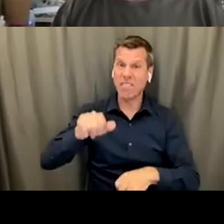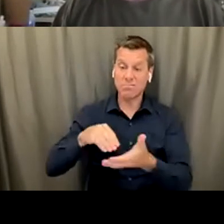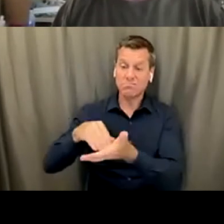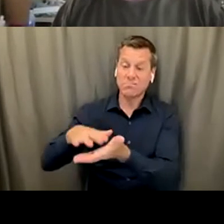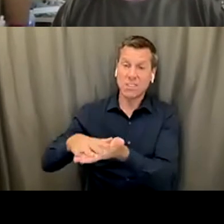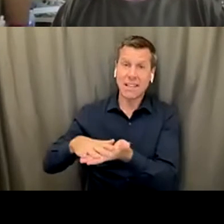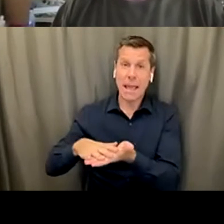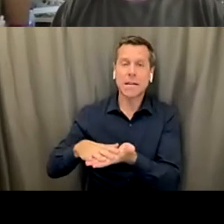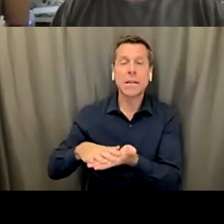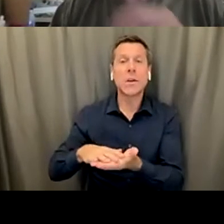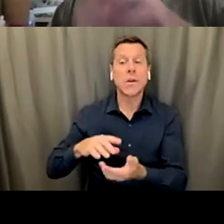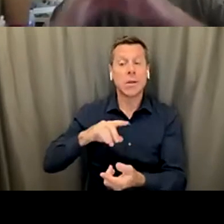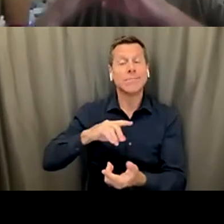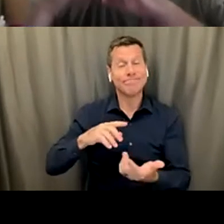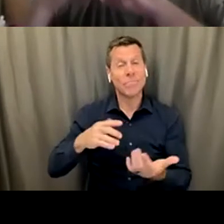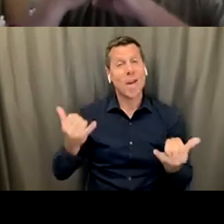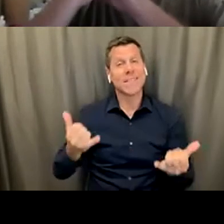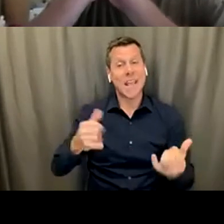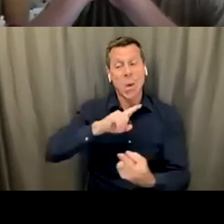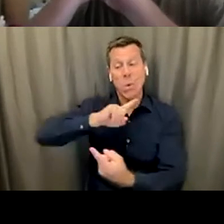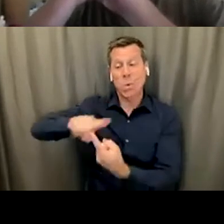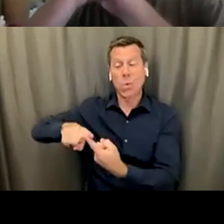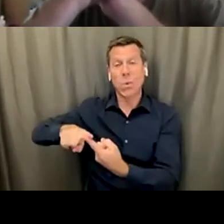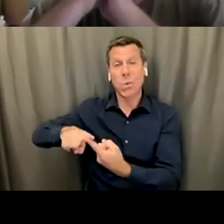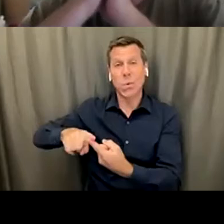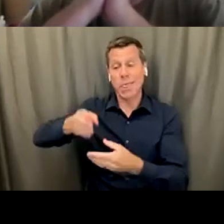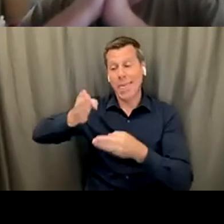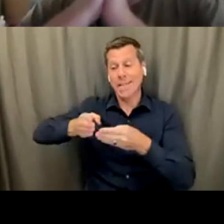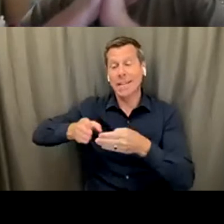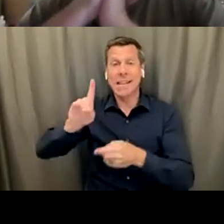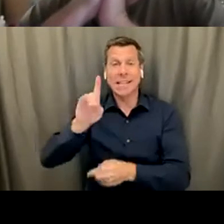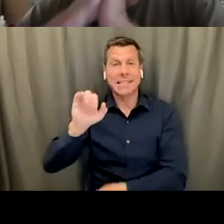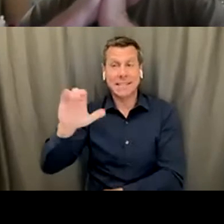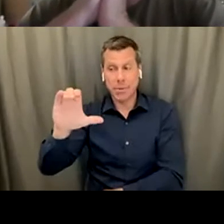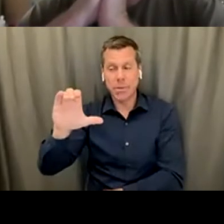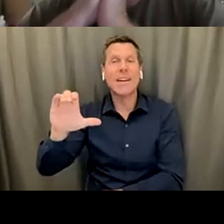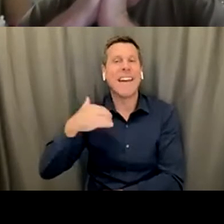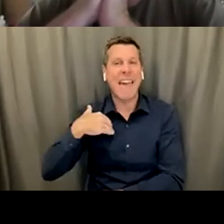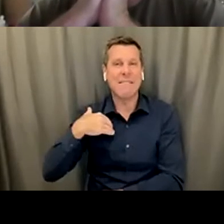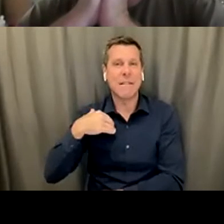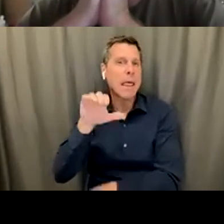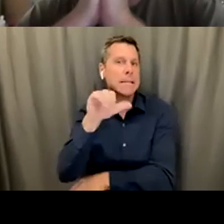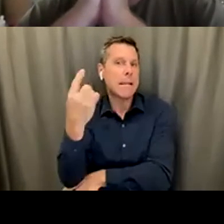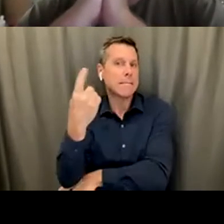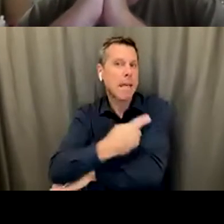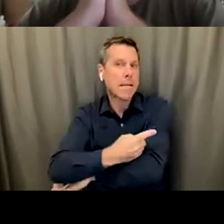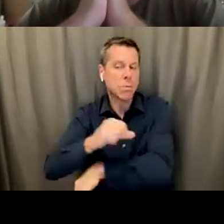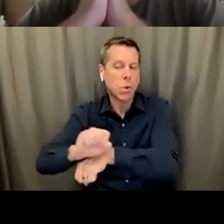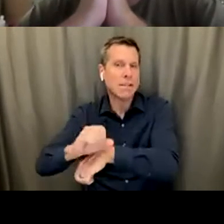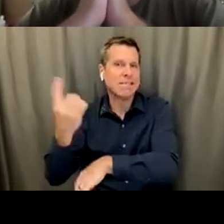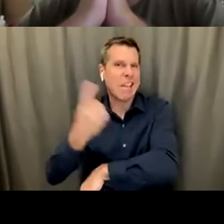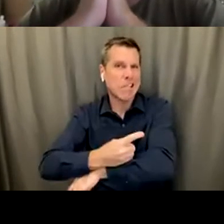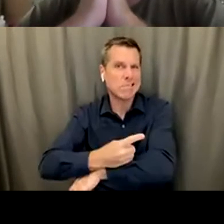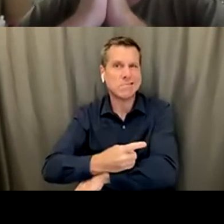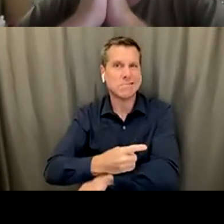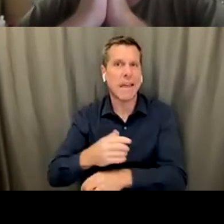that's going to be extended. I'm trying to remember, I think you get 80 hours Yeah, and it's the equivalent of 10 work days. 10 work days, yes. Yeah. And so, yes, at